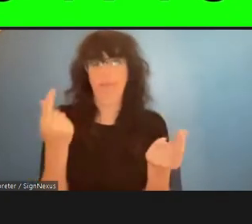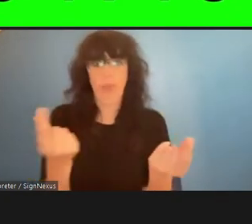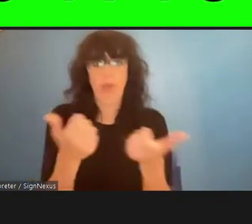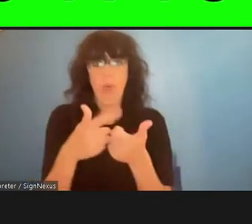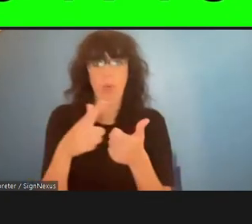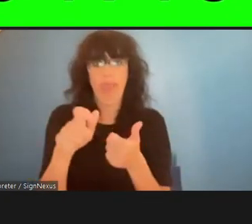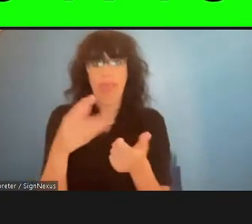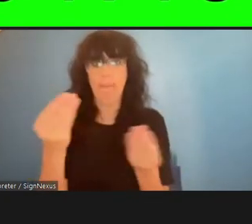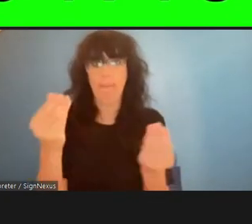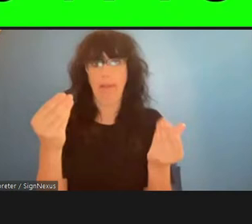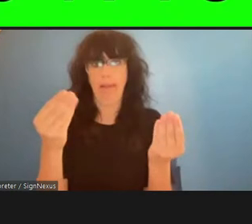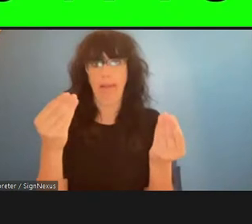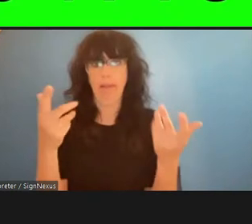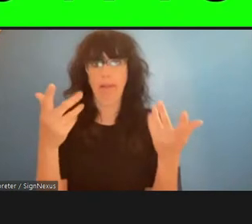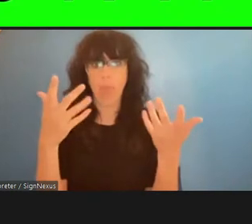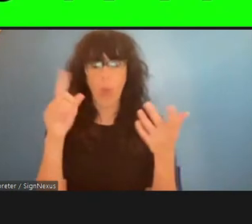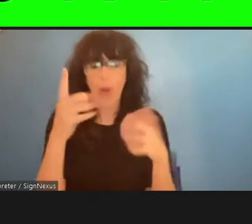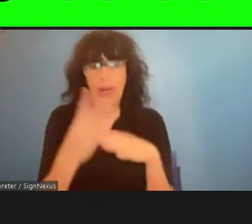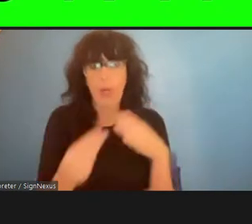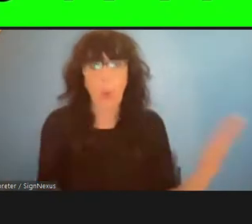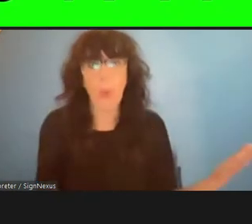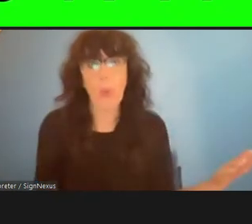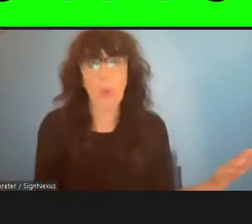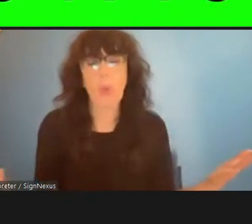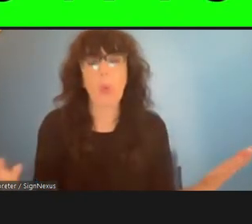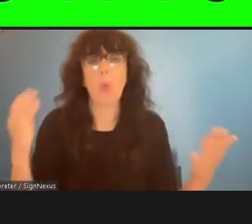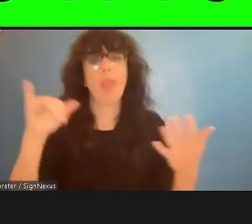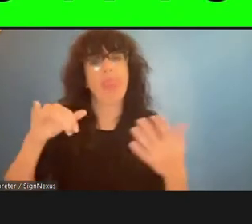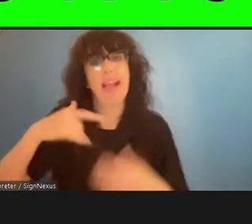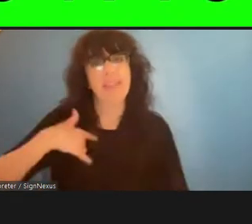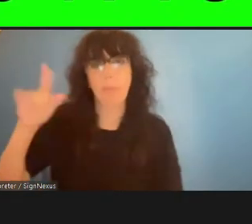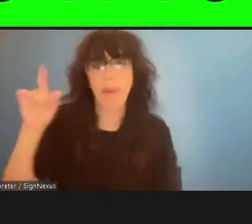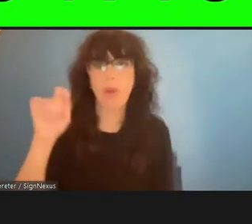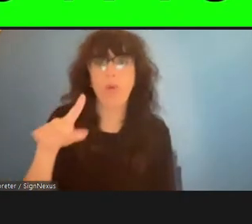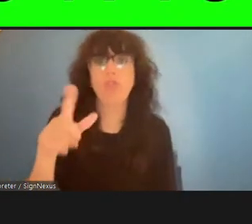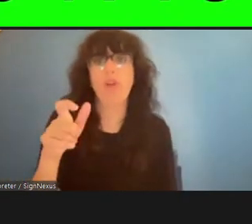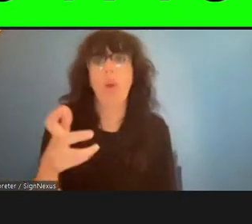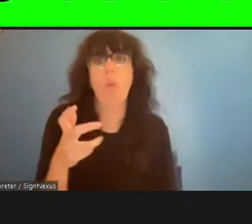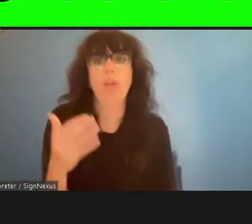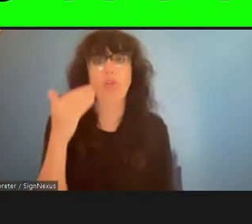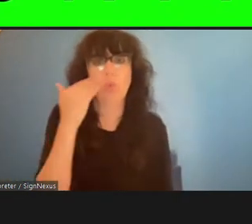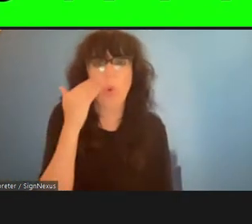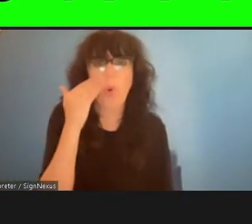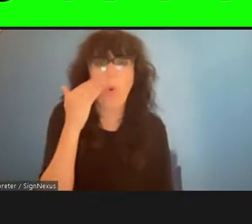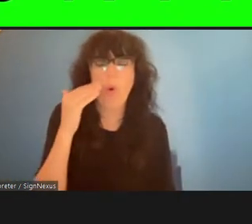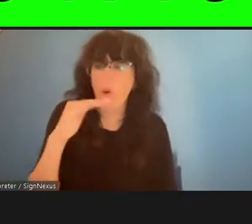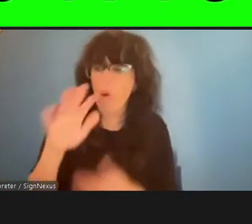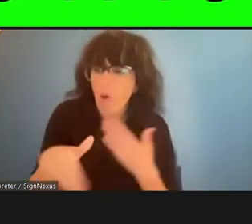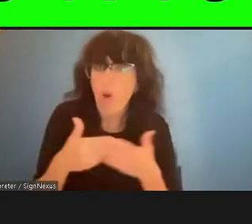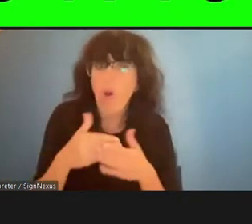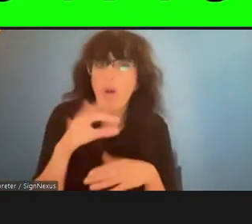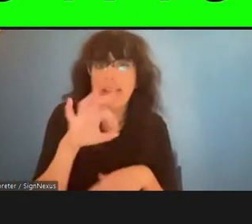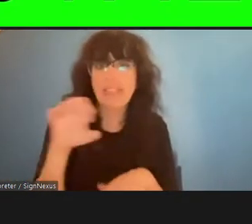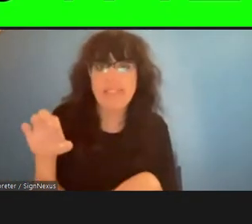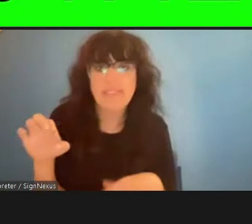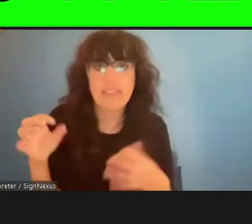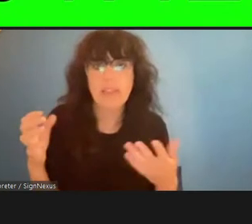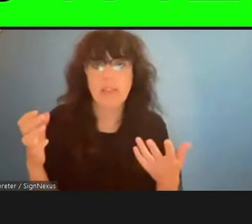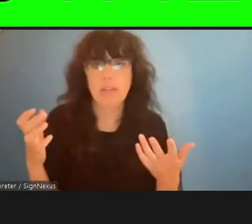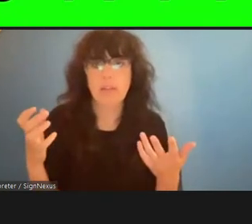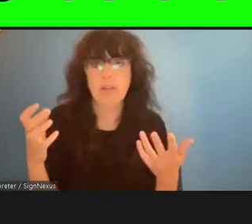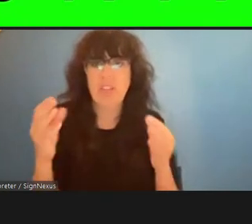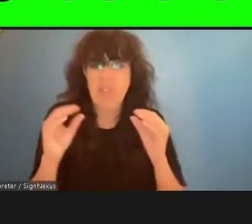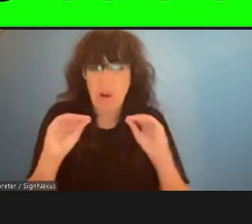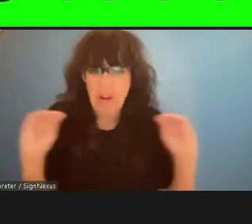year gone too where did it go you know that is the main question that i want to know because all these fees there's no it's not a single